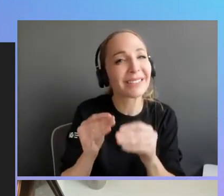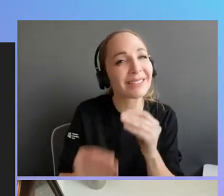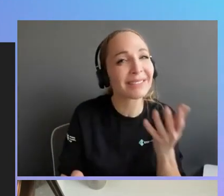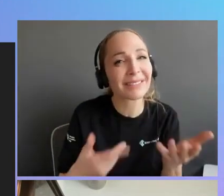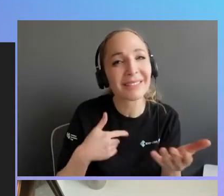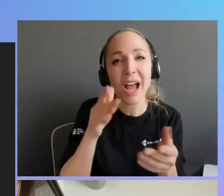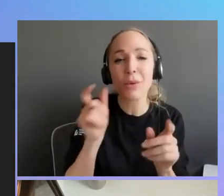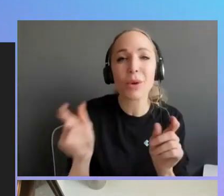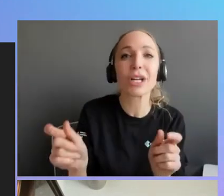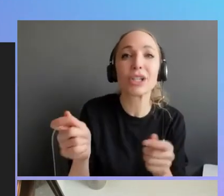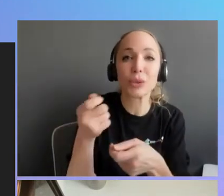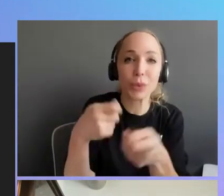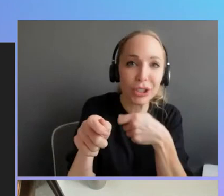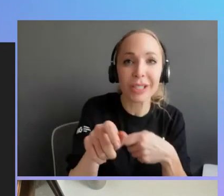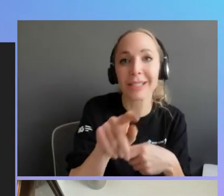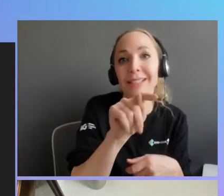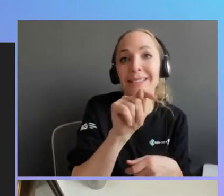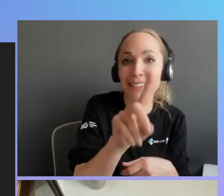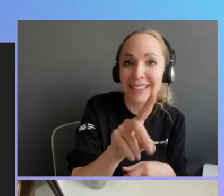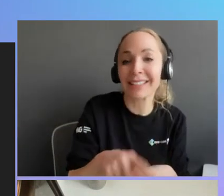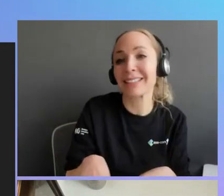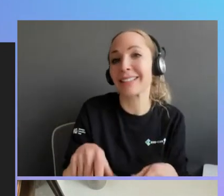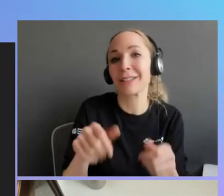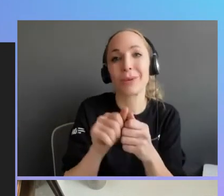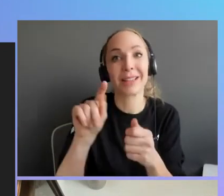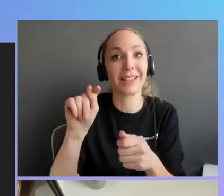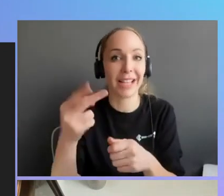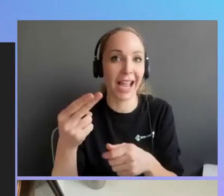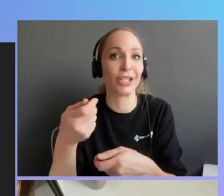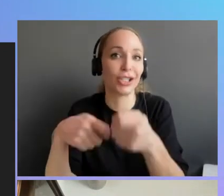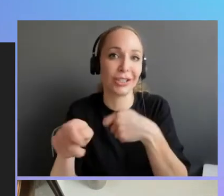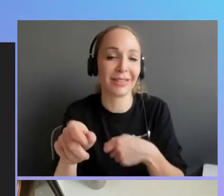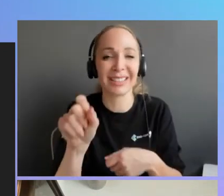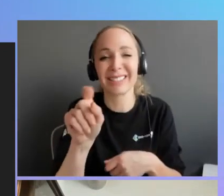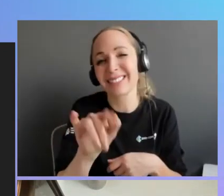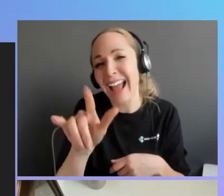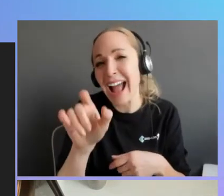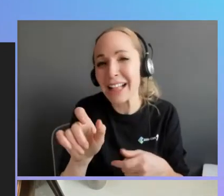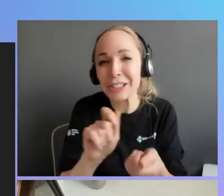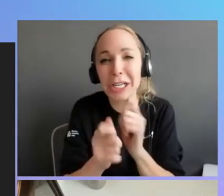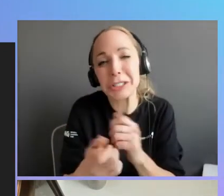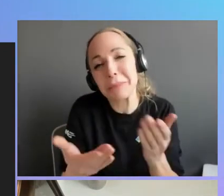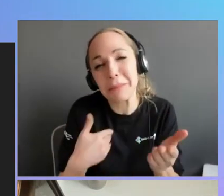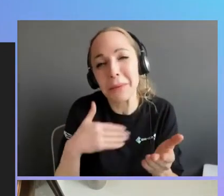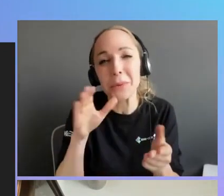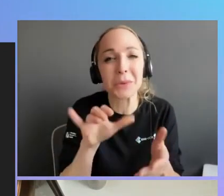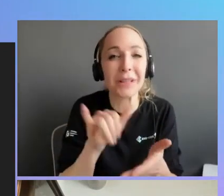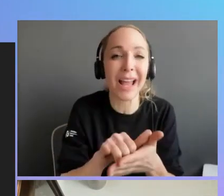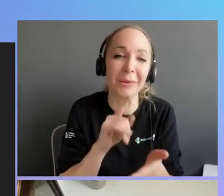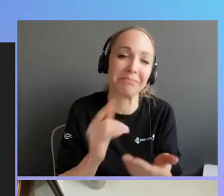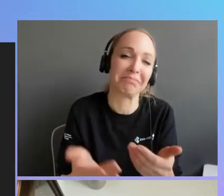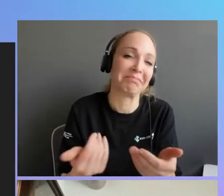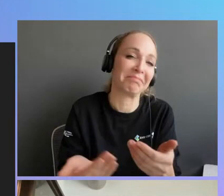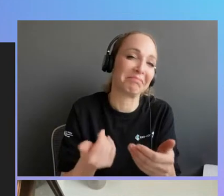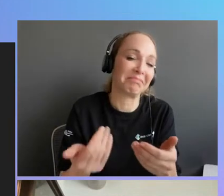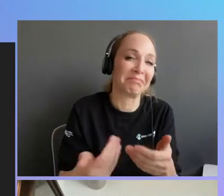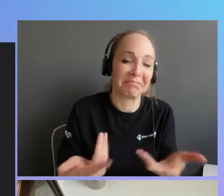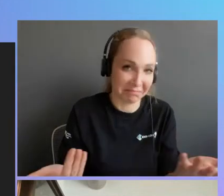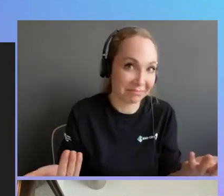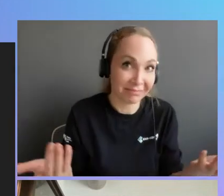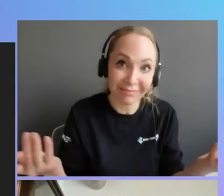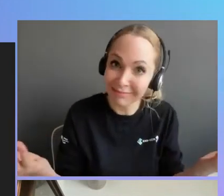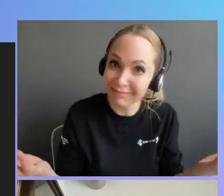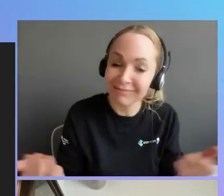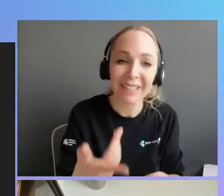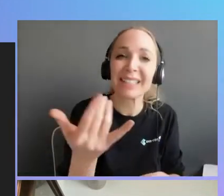can just go and switch those TDs with THs, maybe a little styling change, but not the end of the world. But before we do that, I want to showcase the